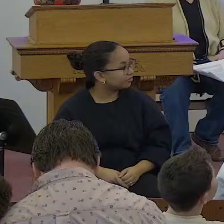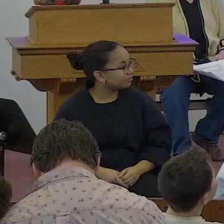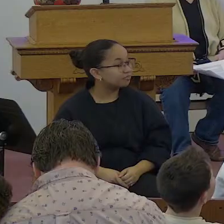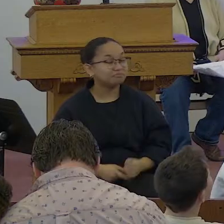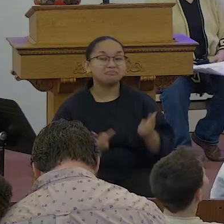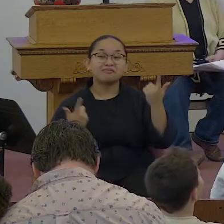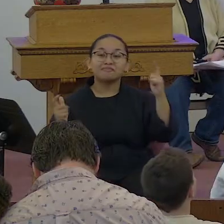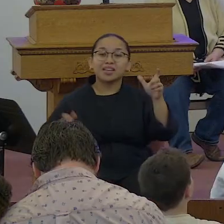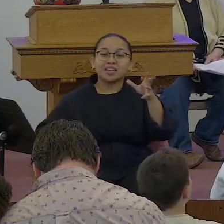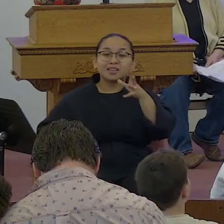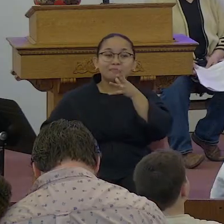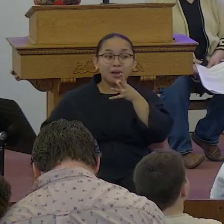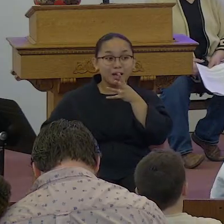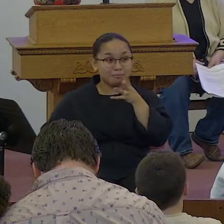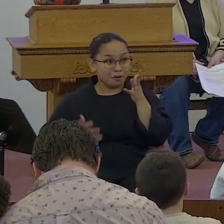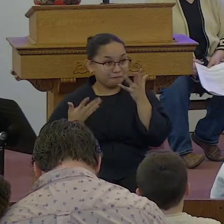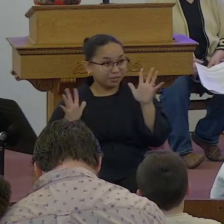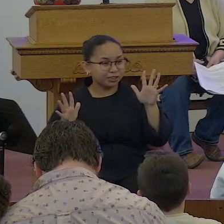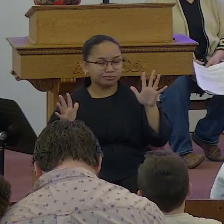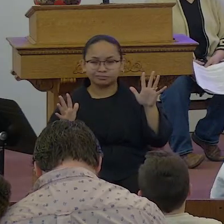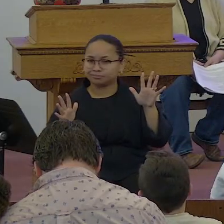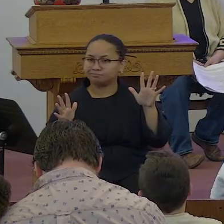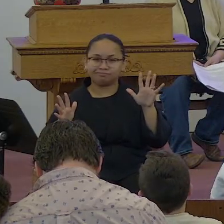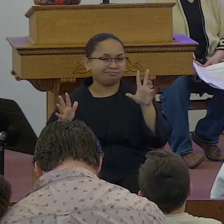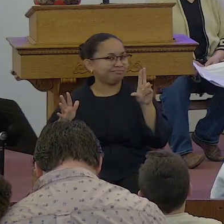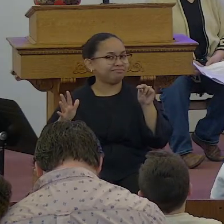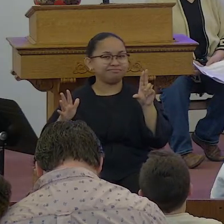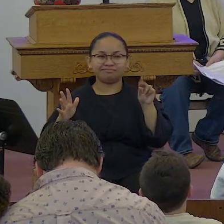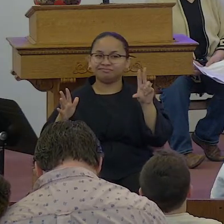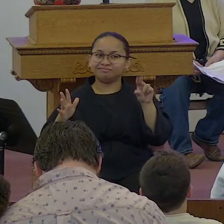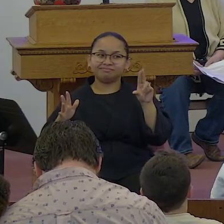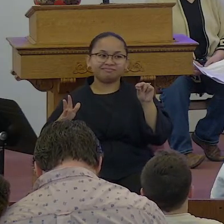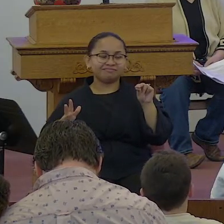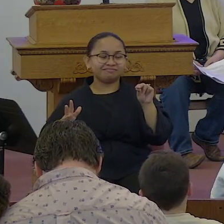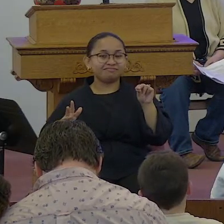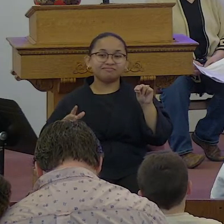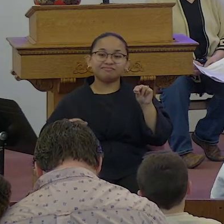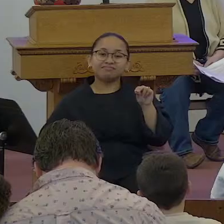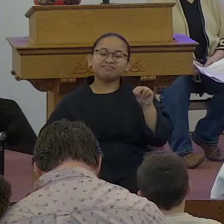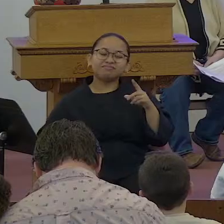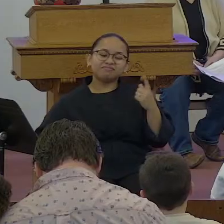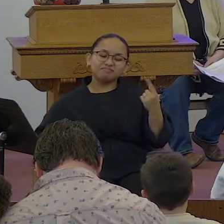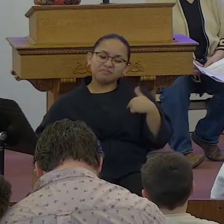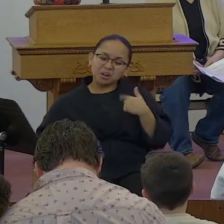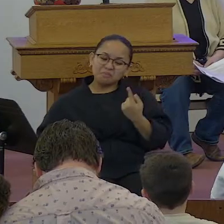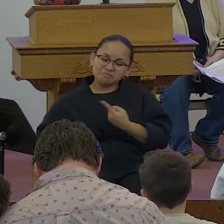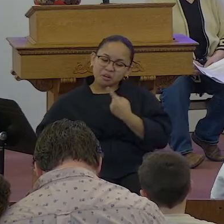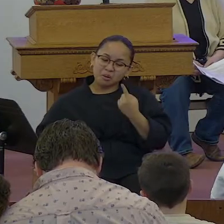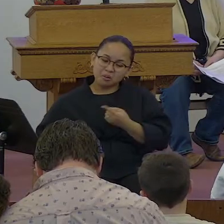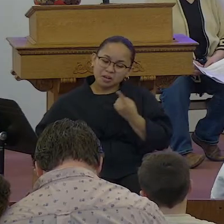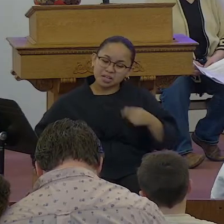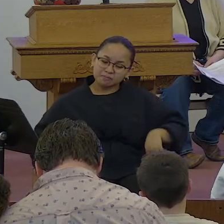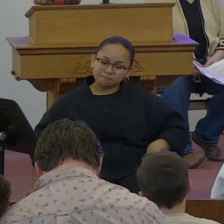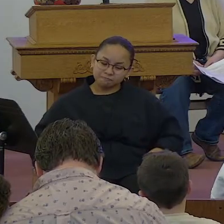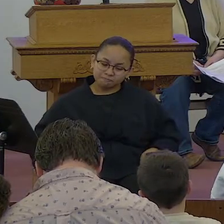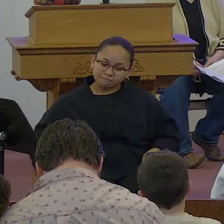Big Mama still wasn't done. Oh, no. I'm lonely, said Big Mama. Who's